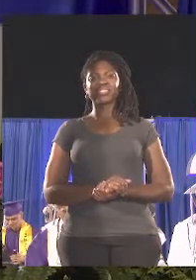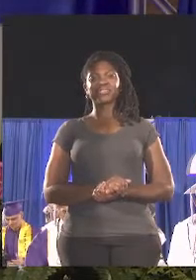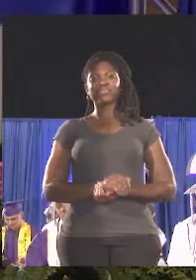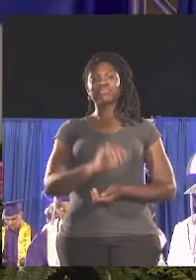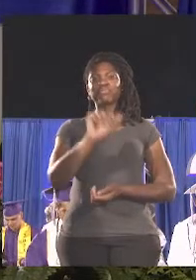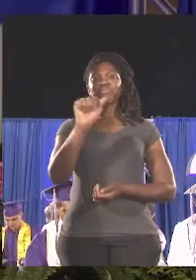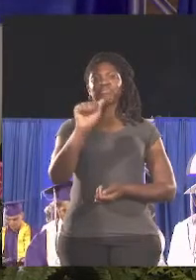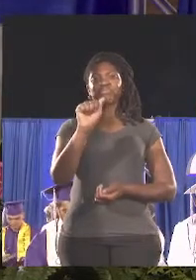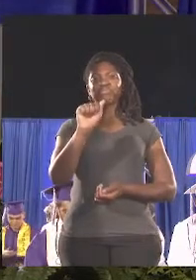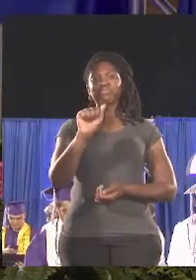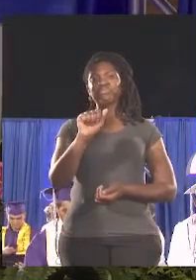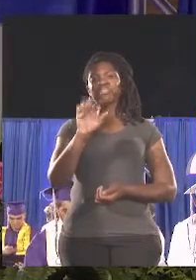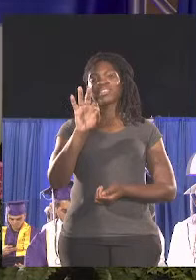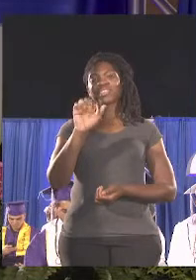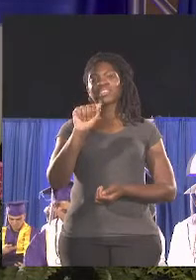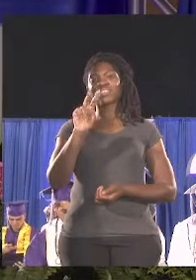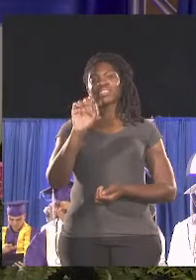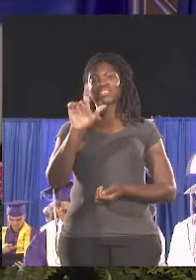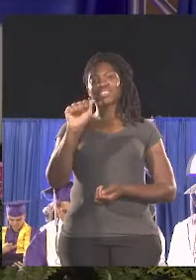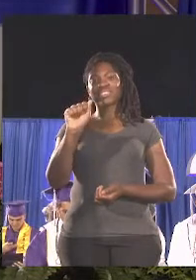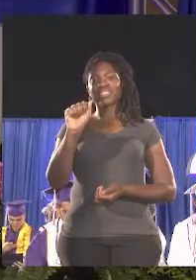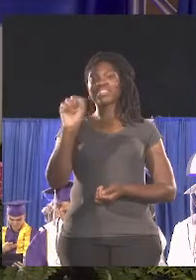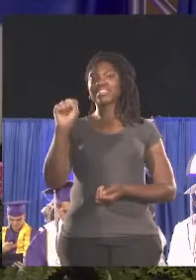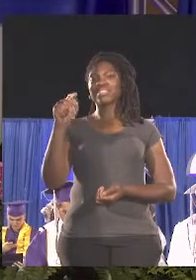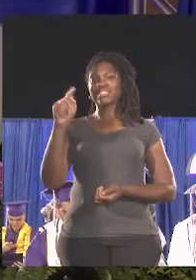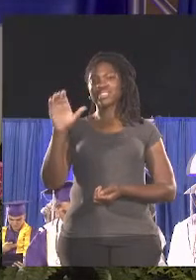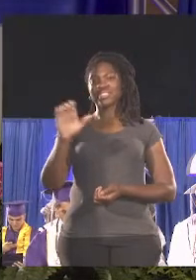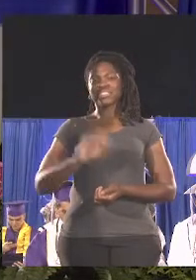Amber L. Favela, St. Phillips College.